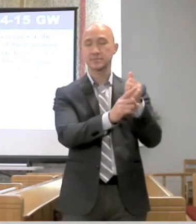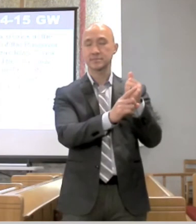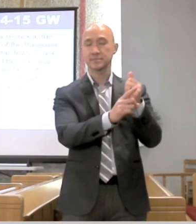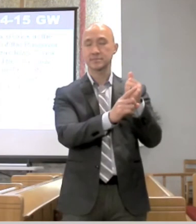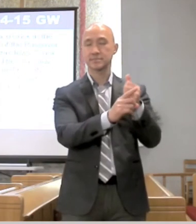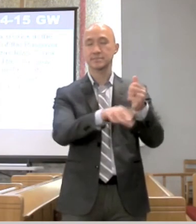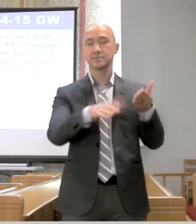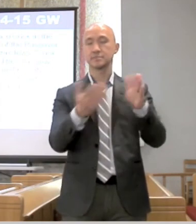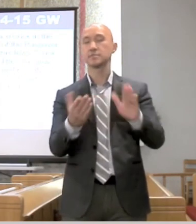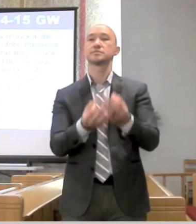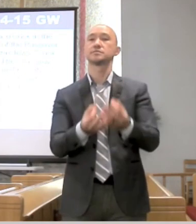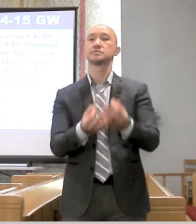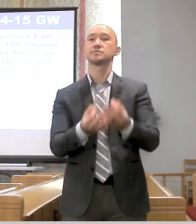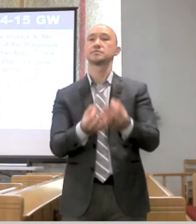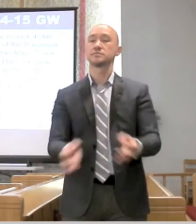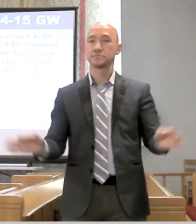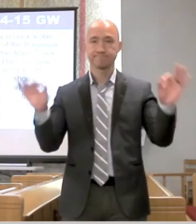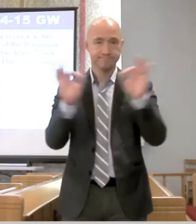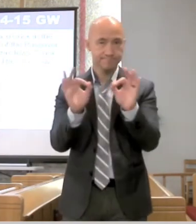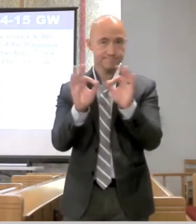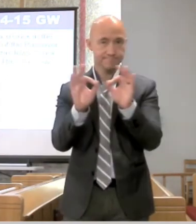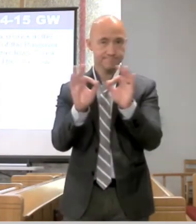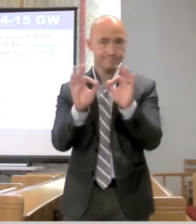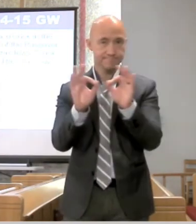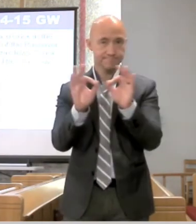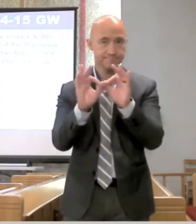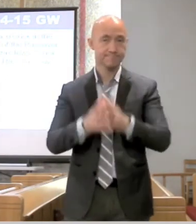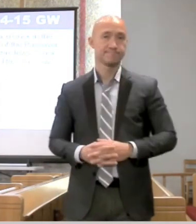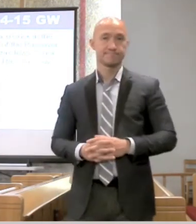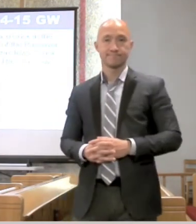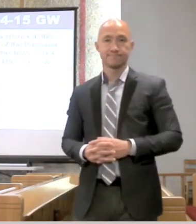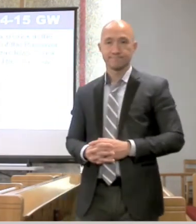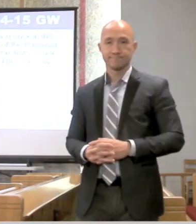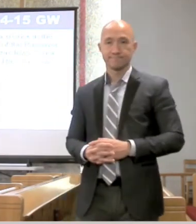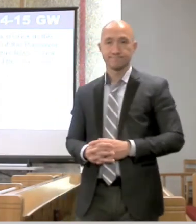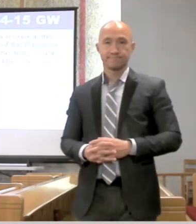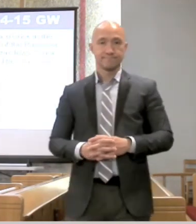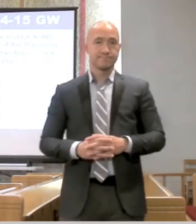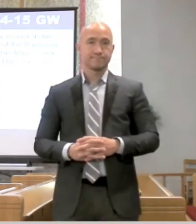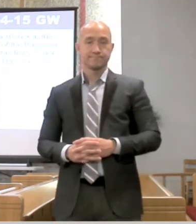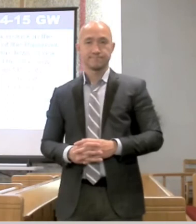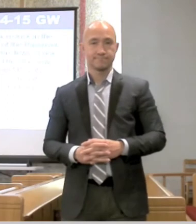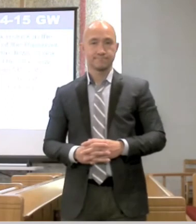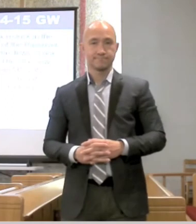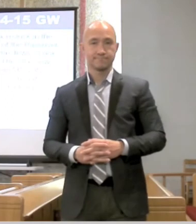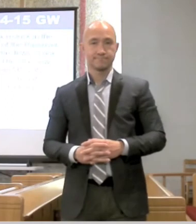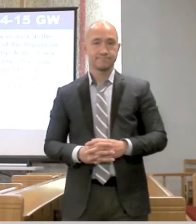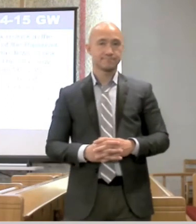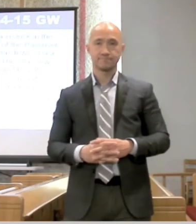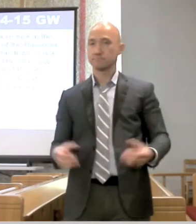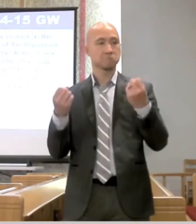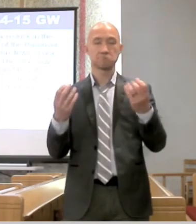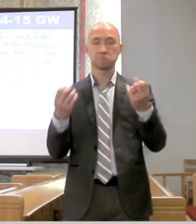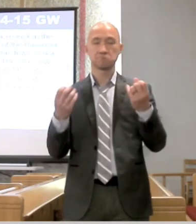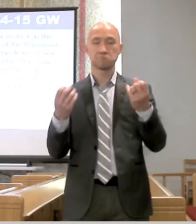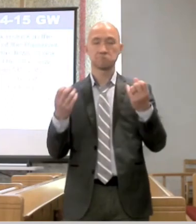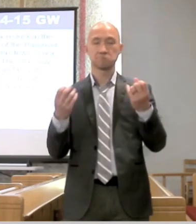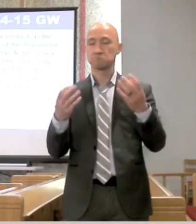Saturday and that Sunday. If anything, what happened on Friday is even more detailed than what happened on